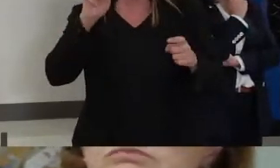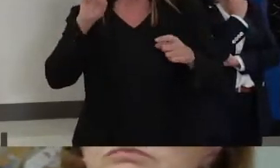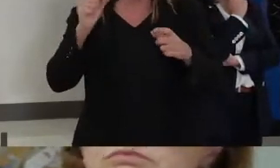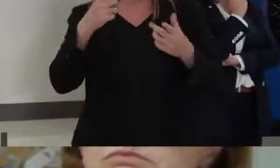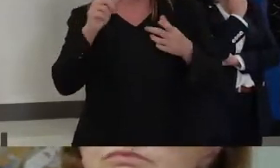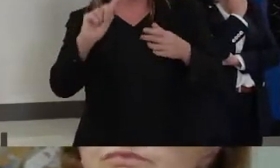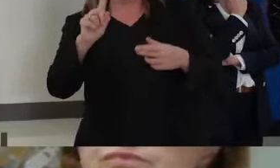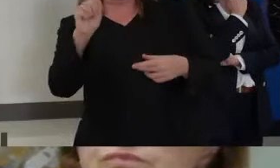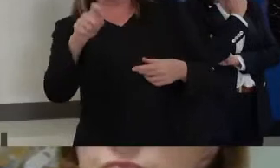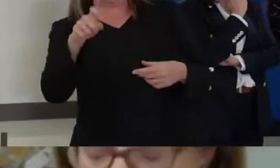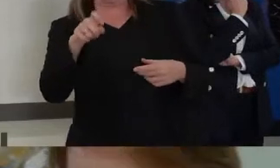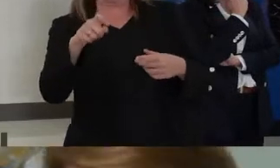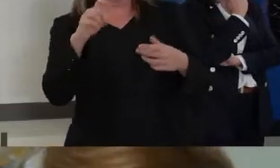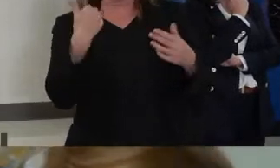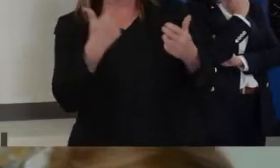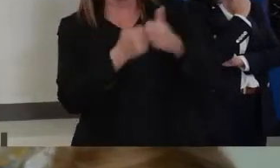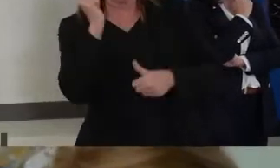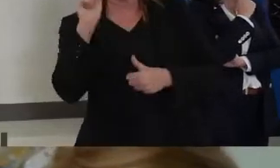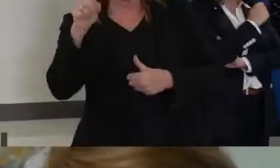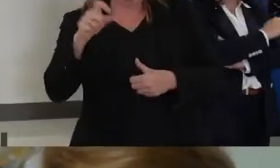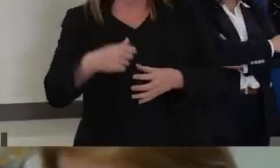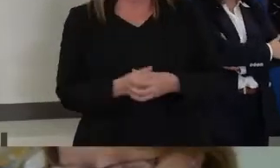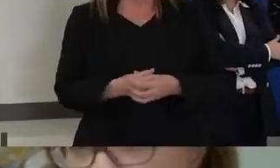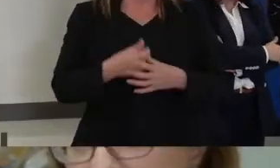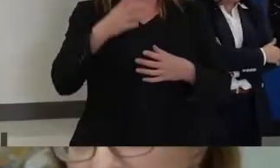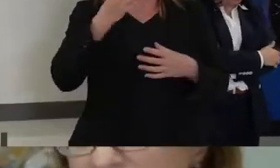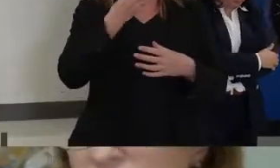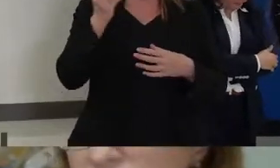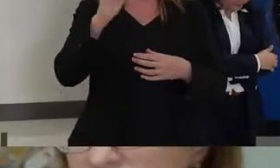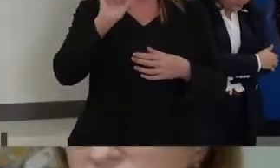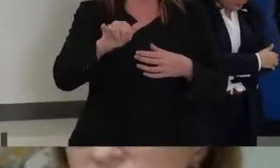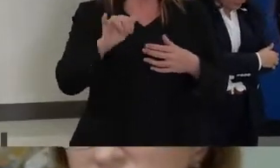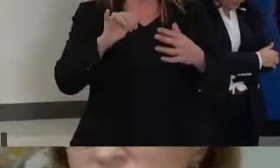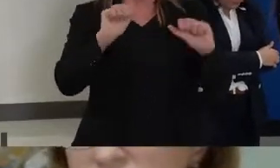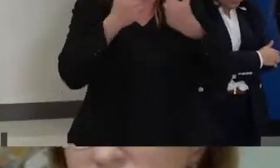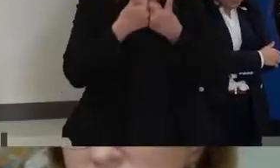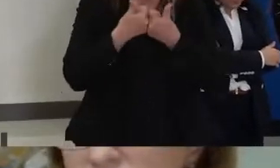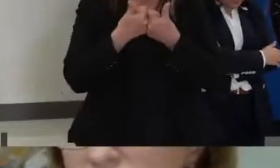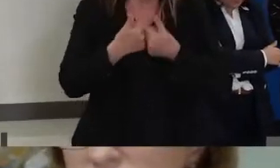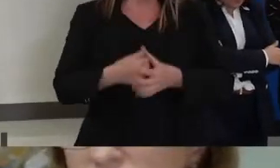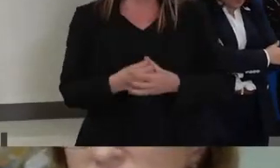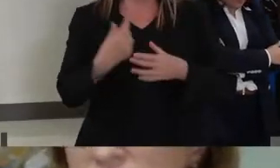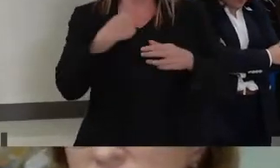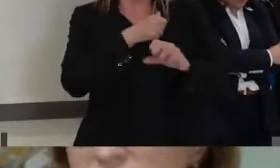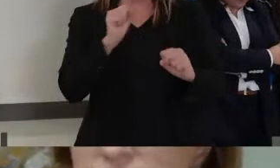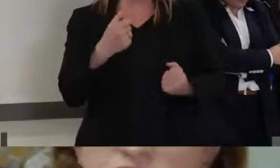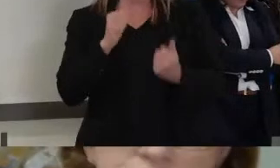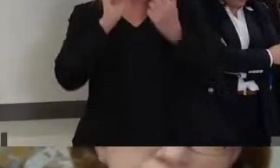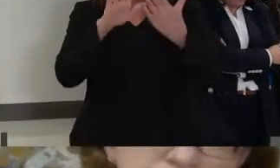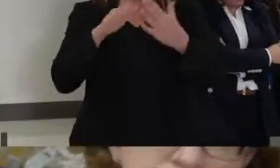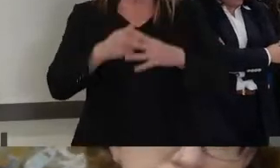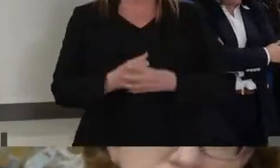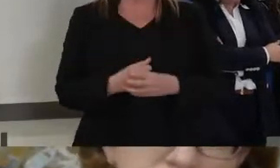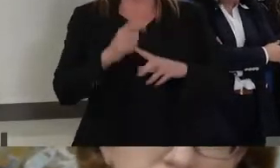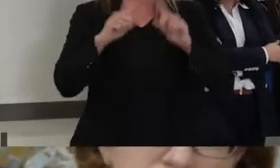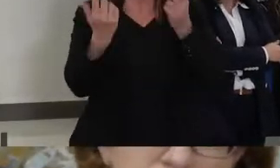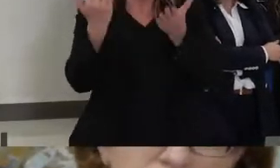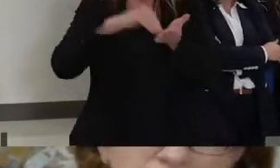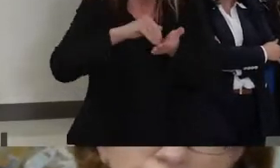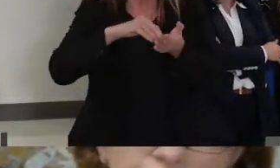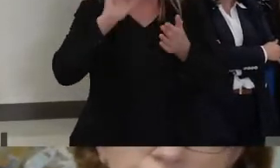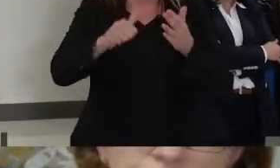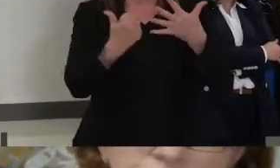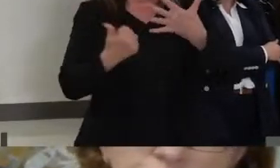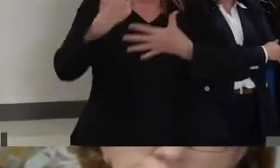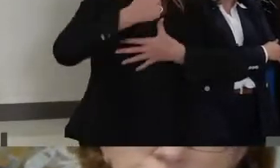go to the greatest need. And these are challenges we can address. But again, it takes that